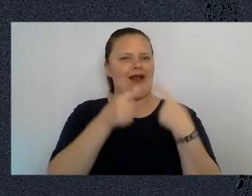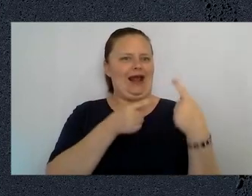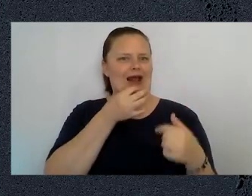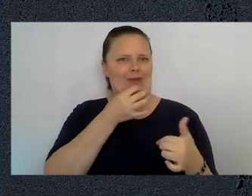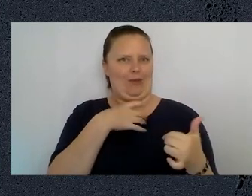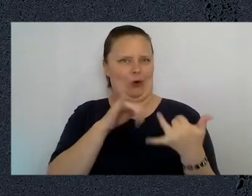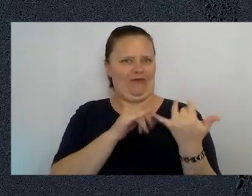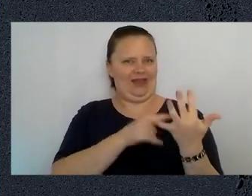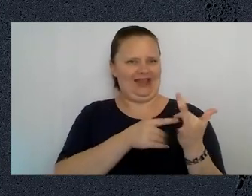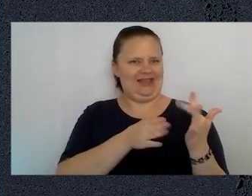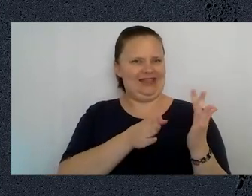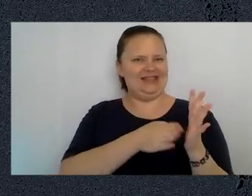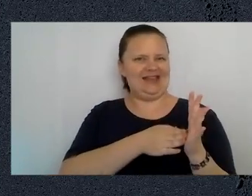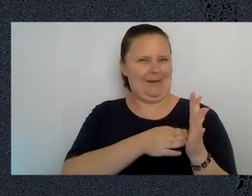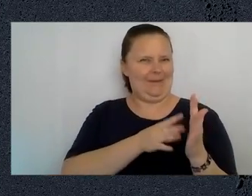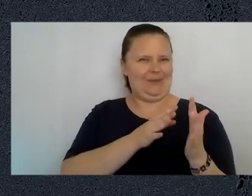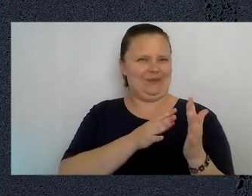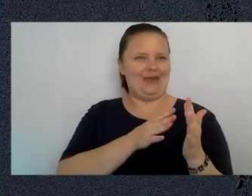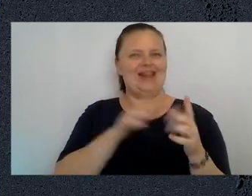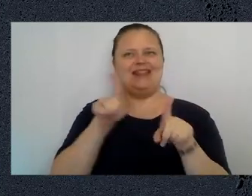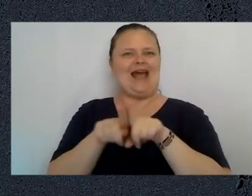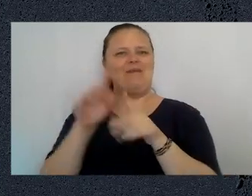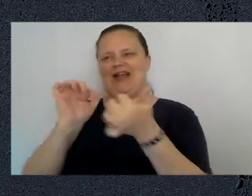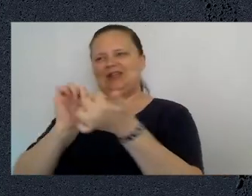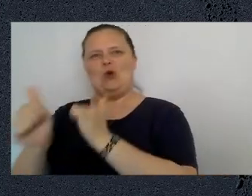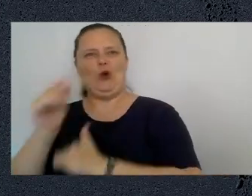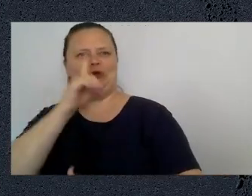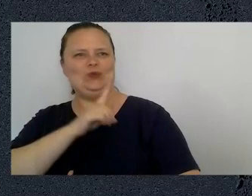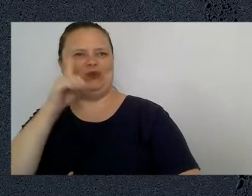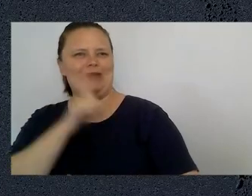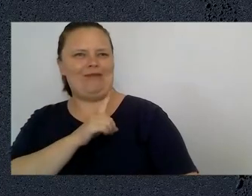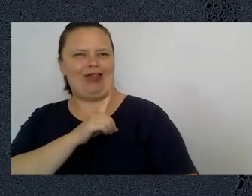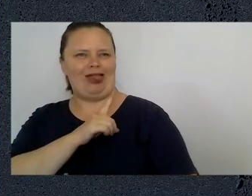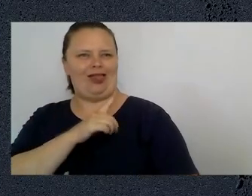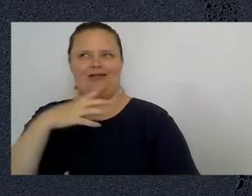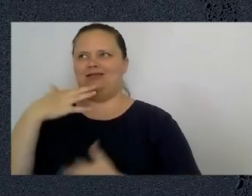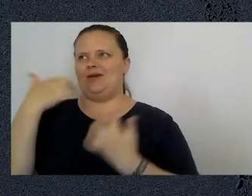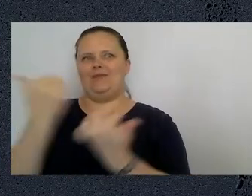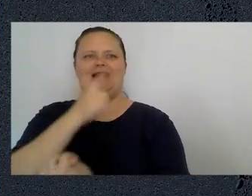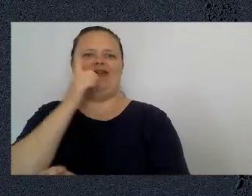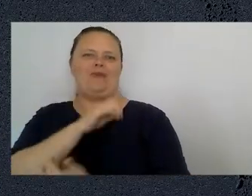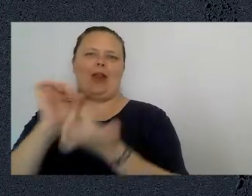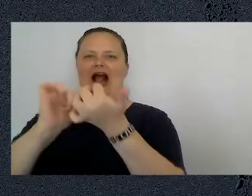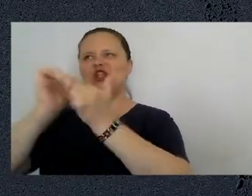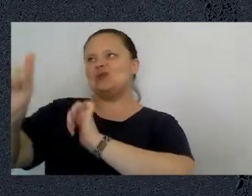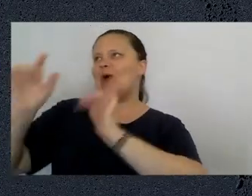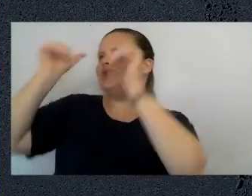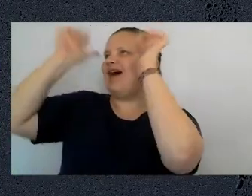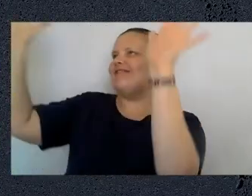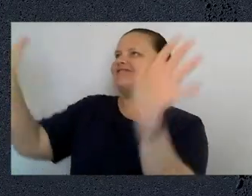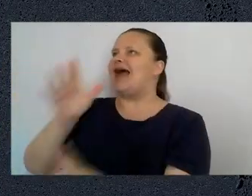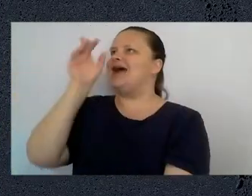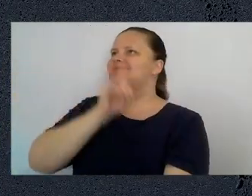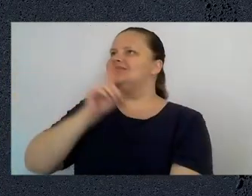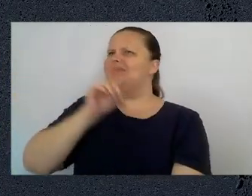as they scream about sports people, perhaps. I feel like they get a lot more of the just the clout and just the amount of, you know, attention